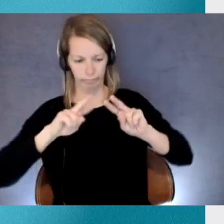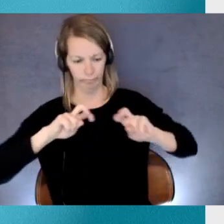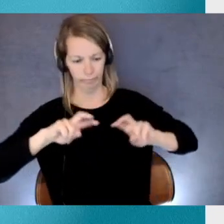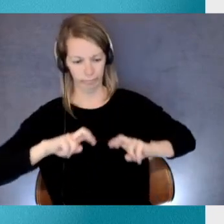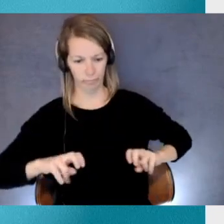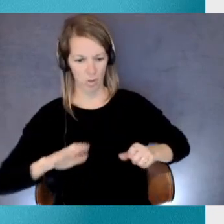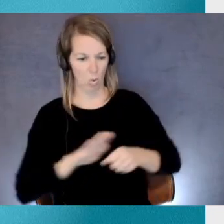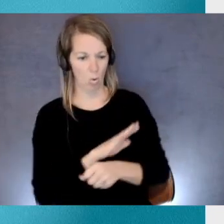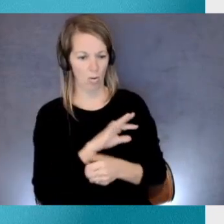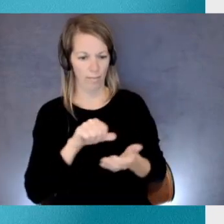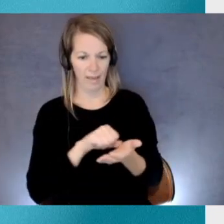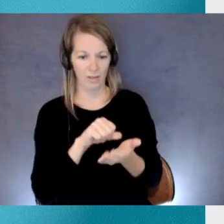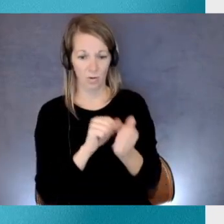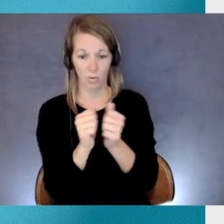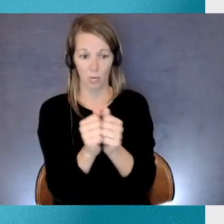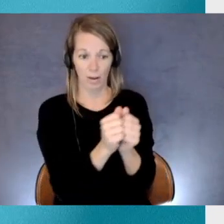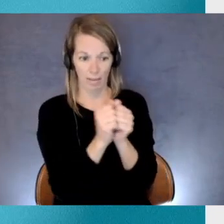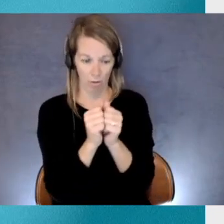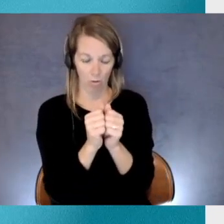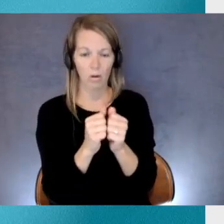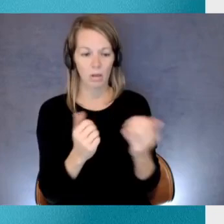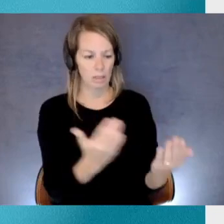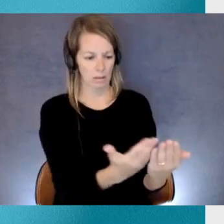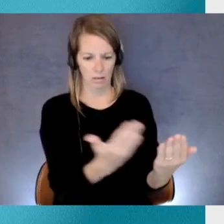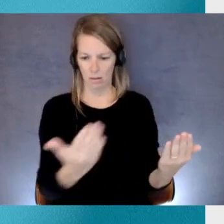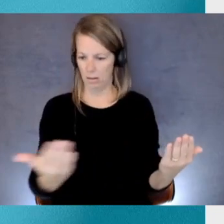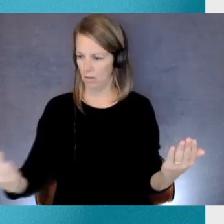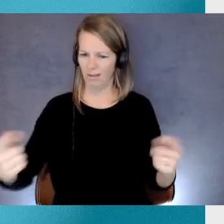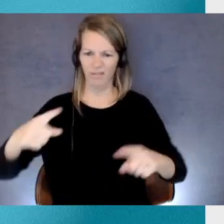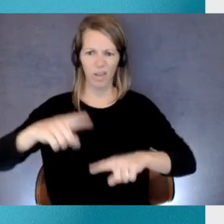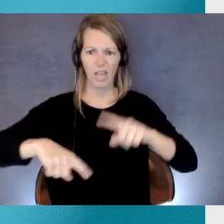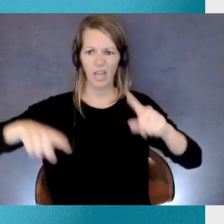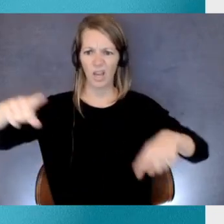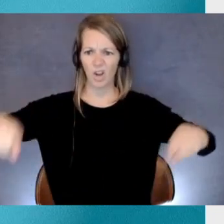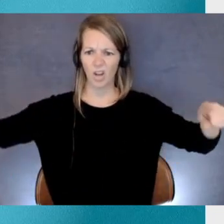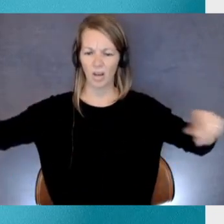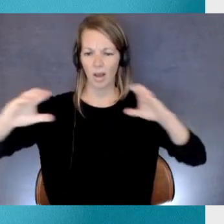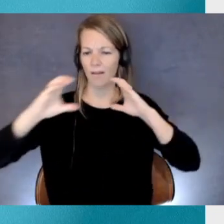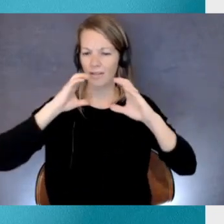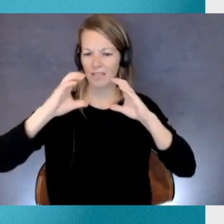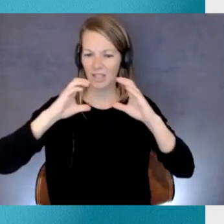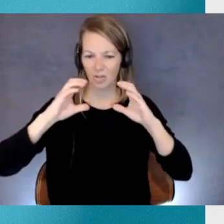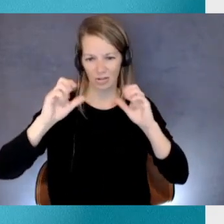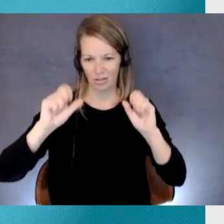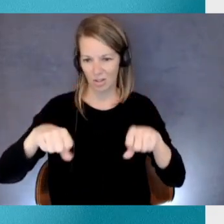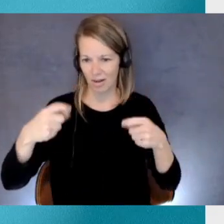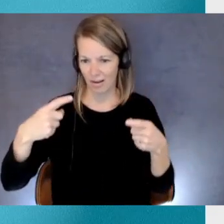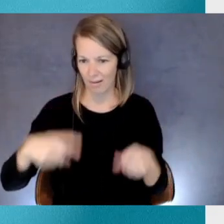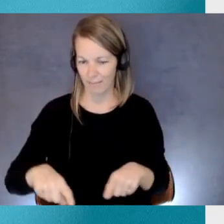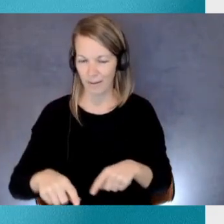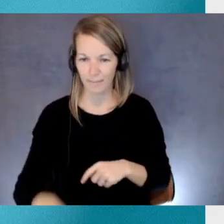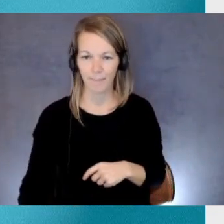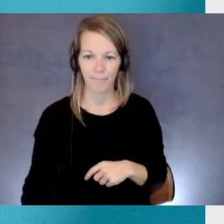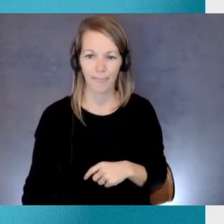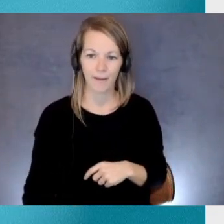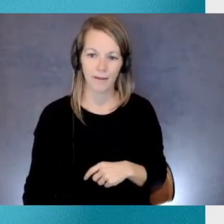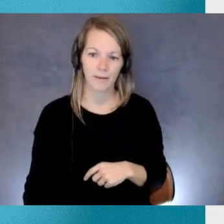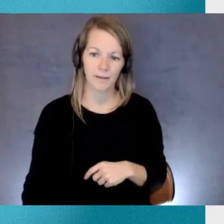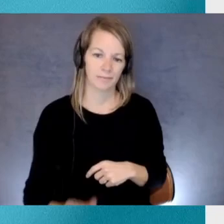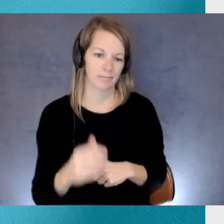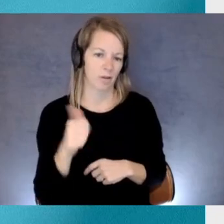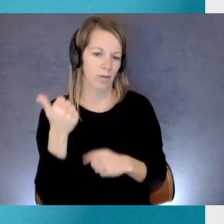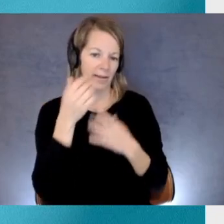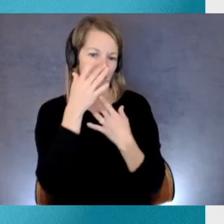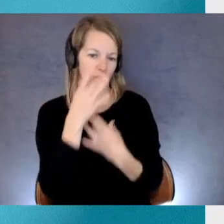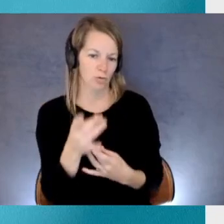pages all together, we can see how widely variant these conversations can be, right? And so that's another interesting way to